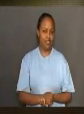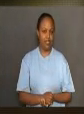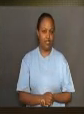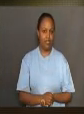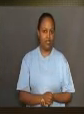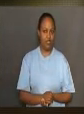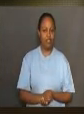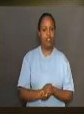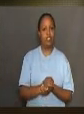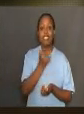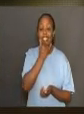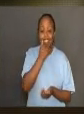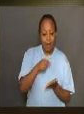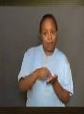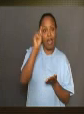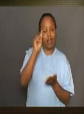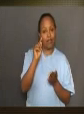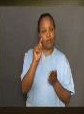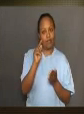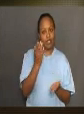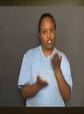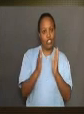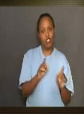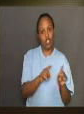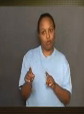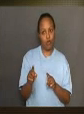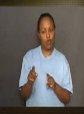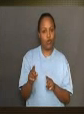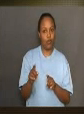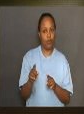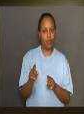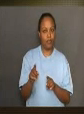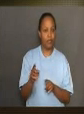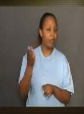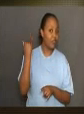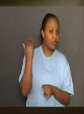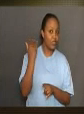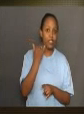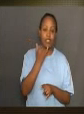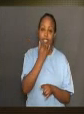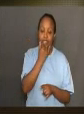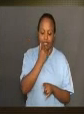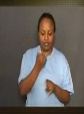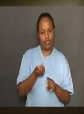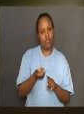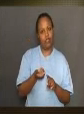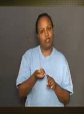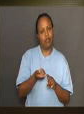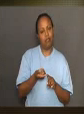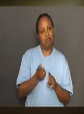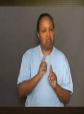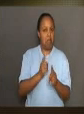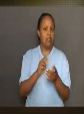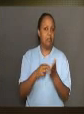Corrective justice deals with correcting unjust acts. It works to